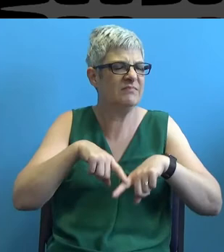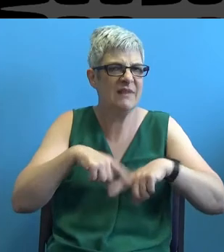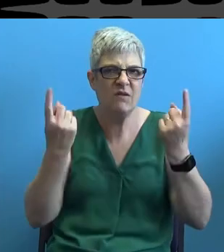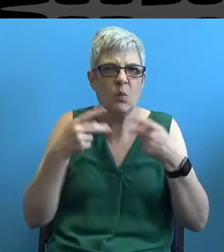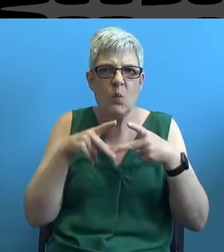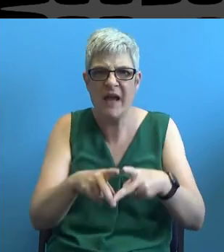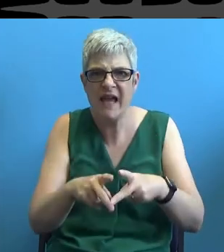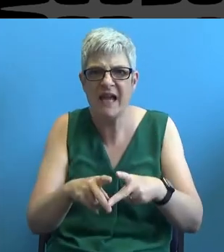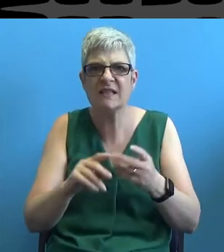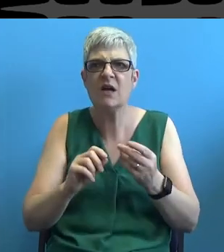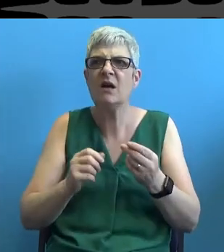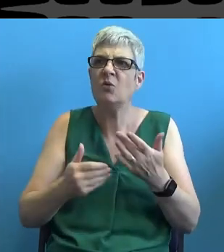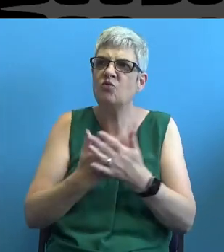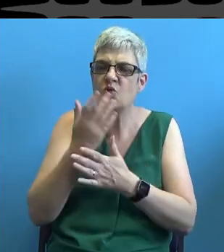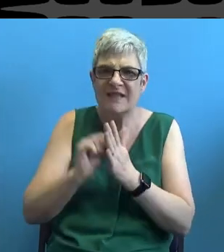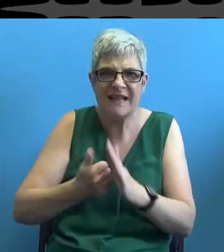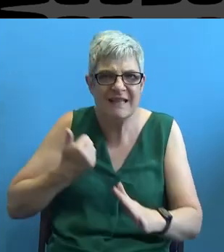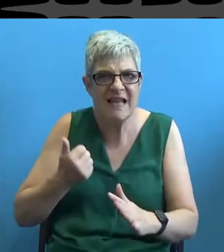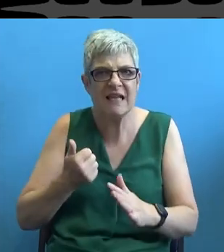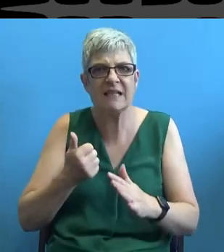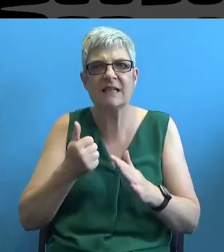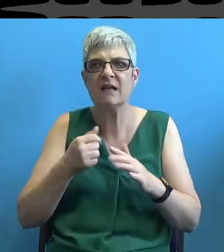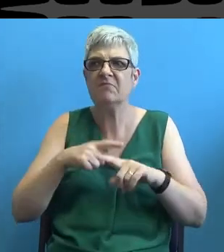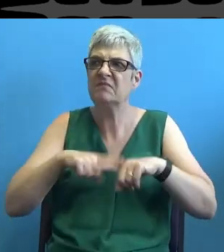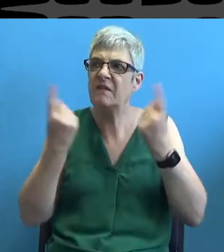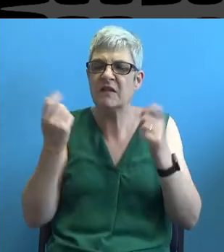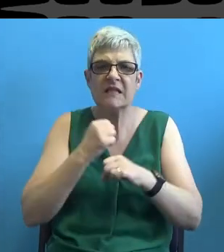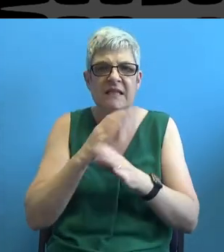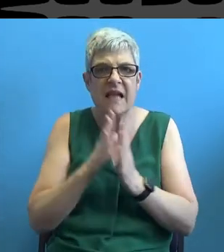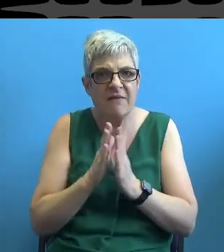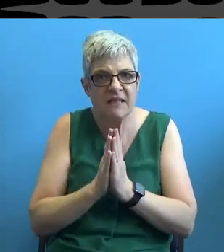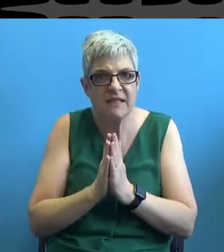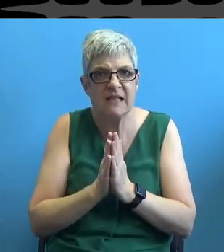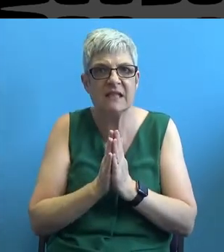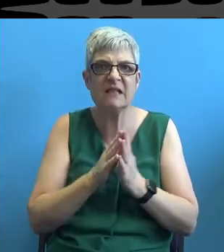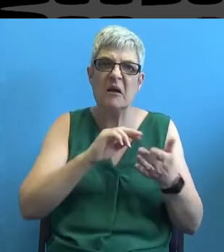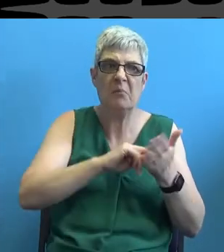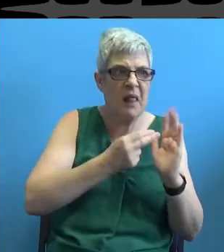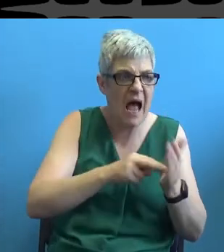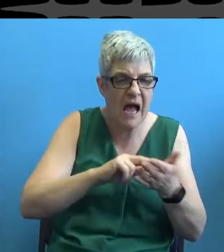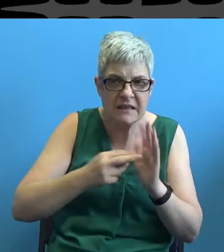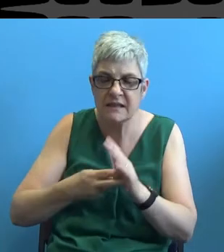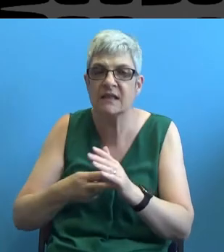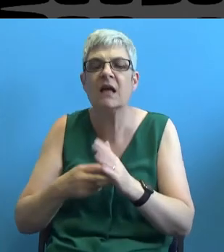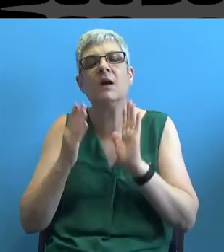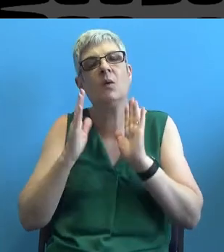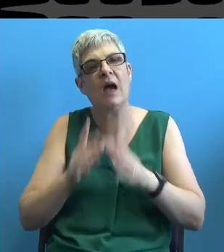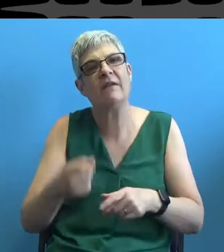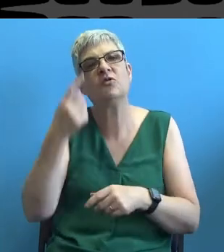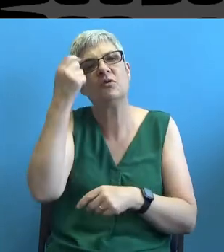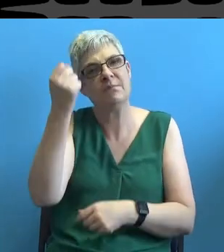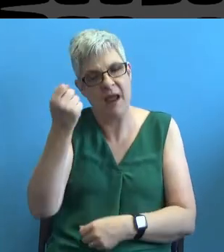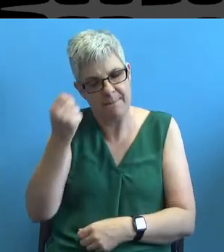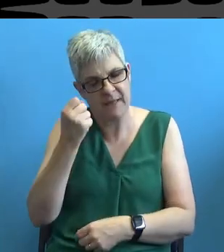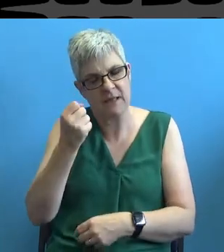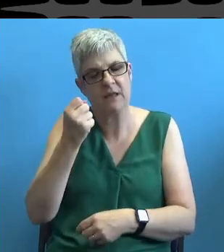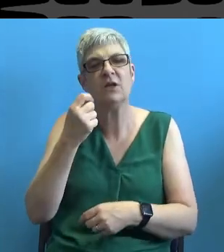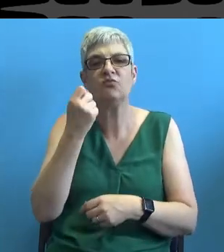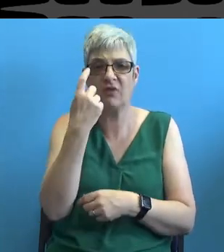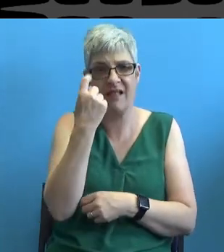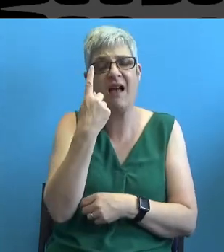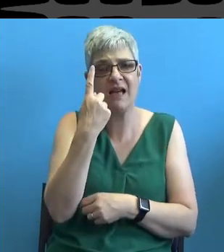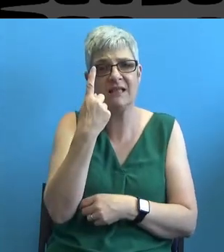that plan, we must remember and realize that important and relevant as some of these might